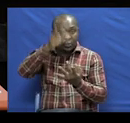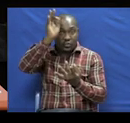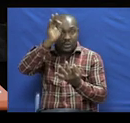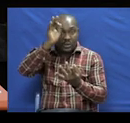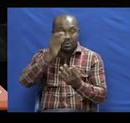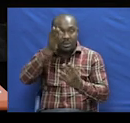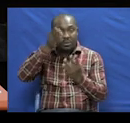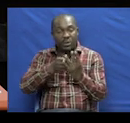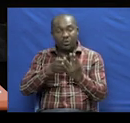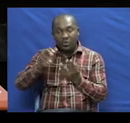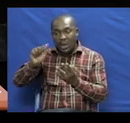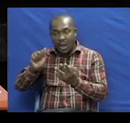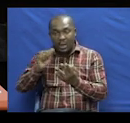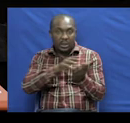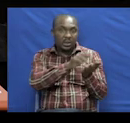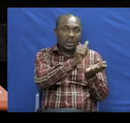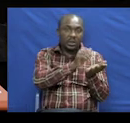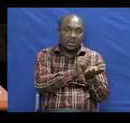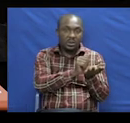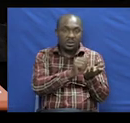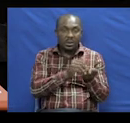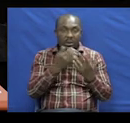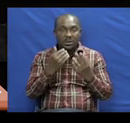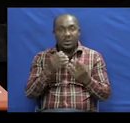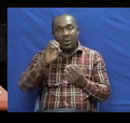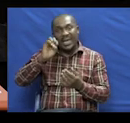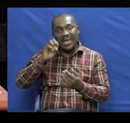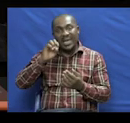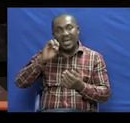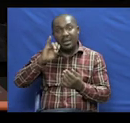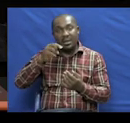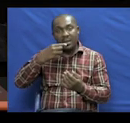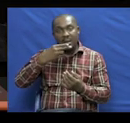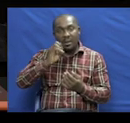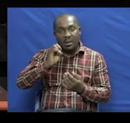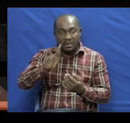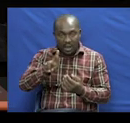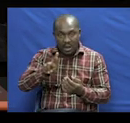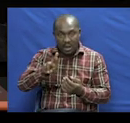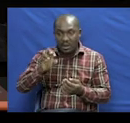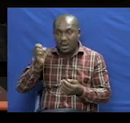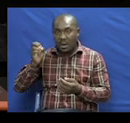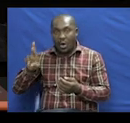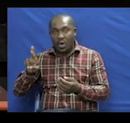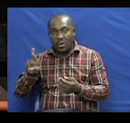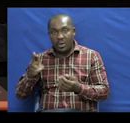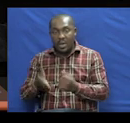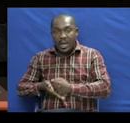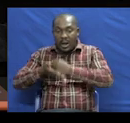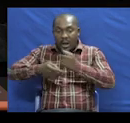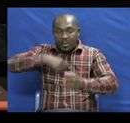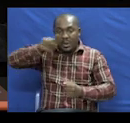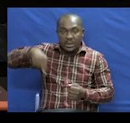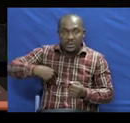between ugali and rice. Now that word either or helped us to make one sentence or